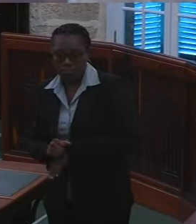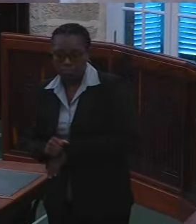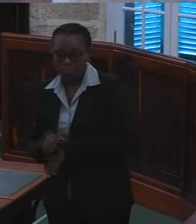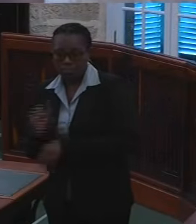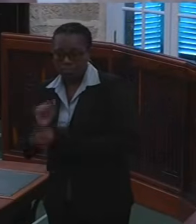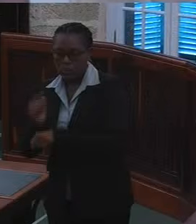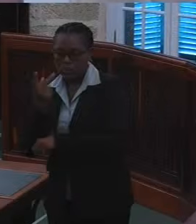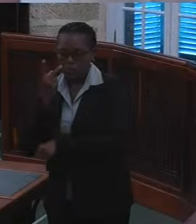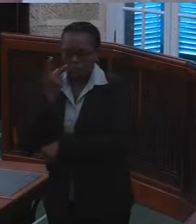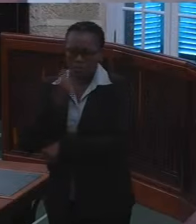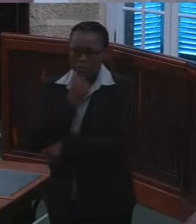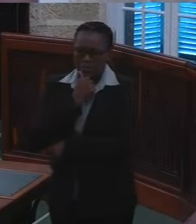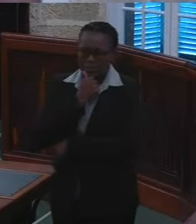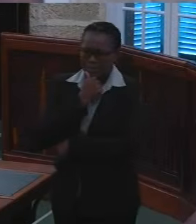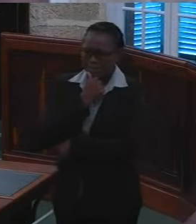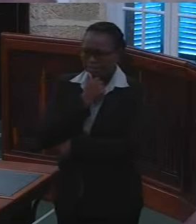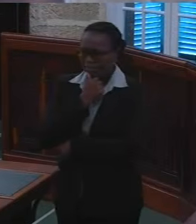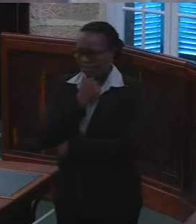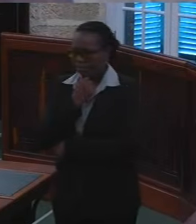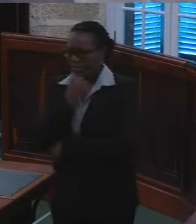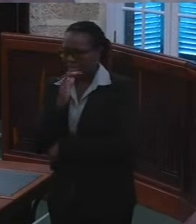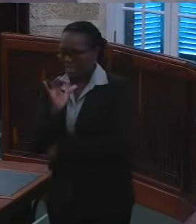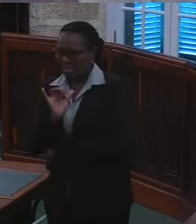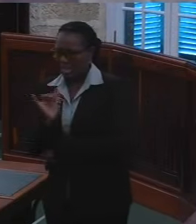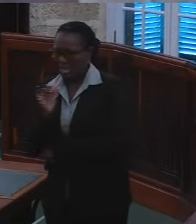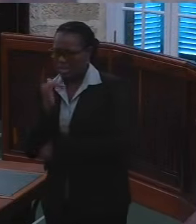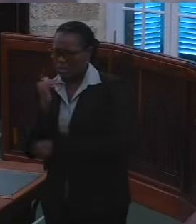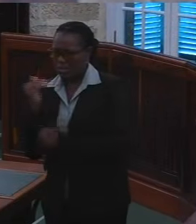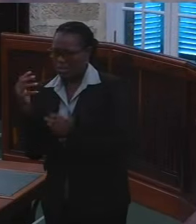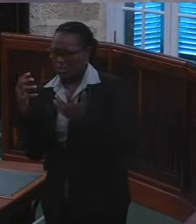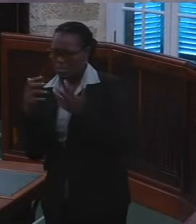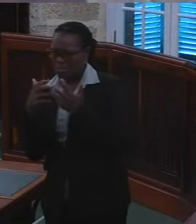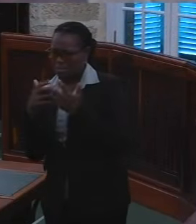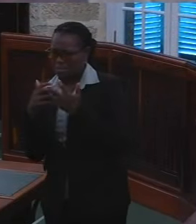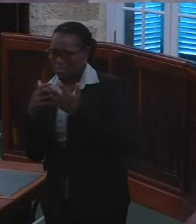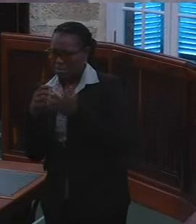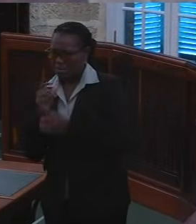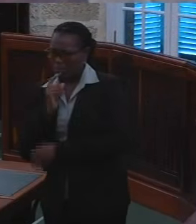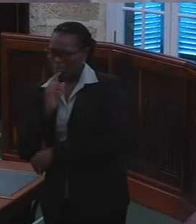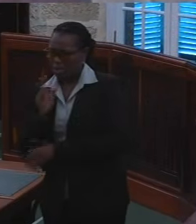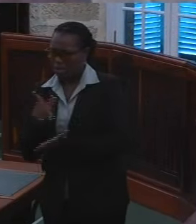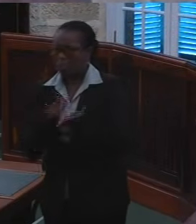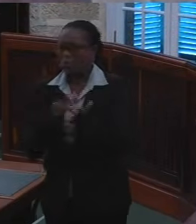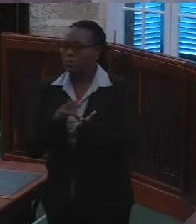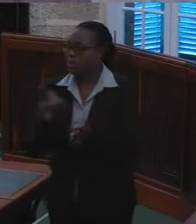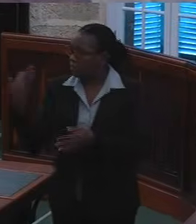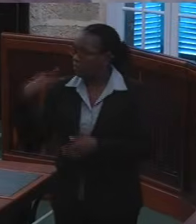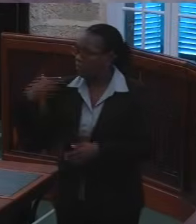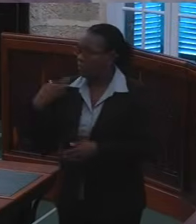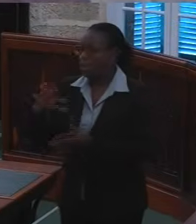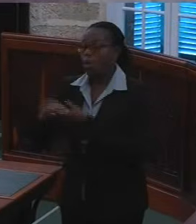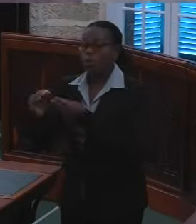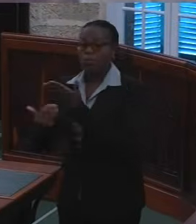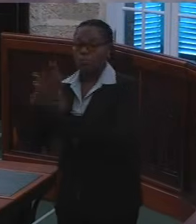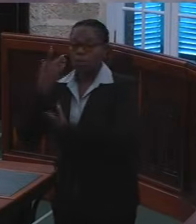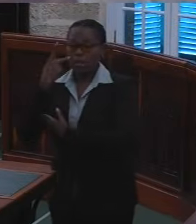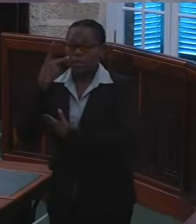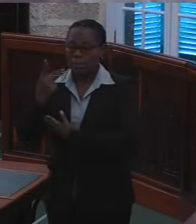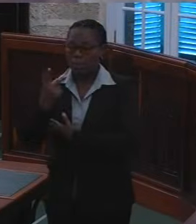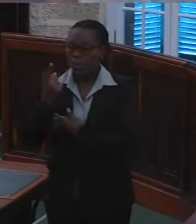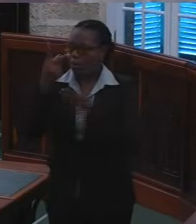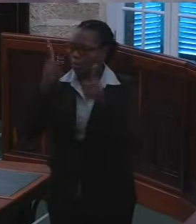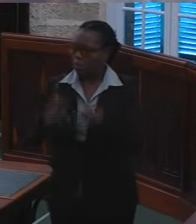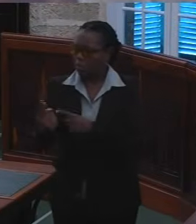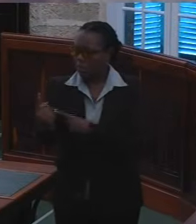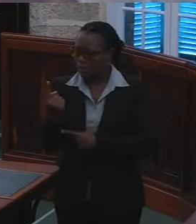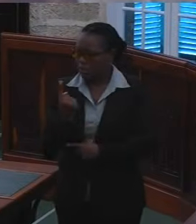goes on the threshold of abuse. She has a duty to report to the nurse. This morning I saw such and such person came in here to look